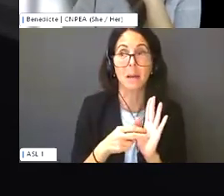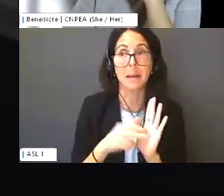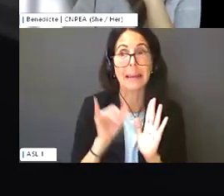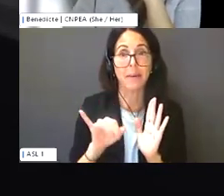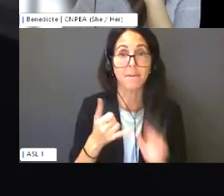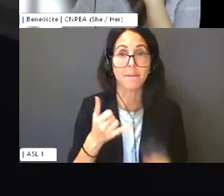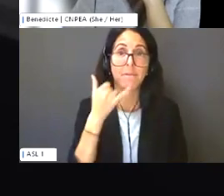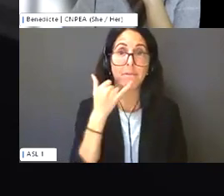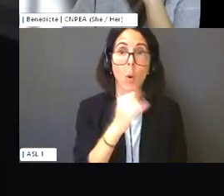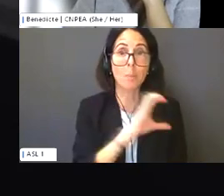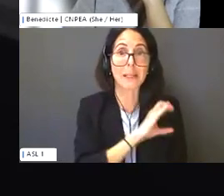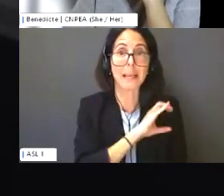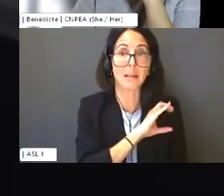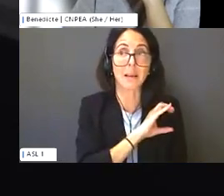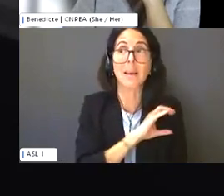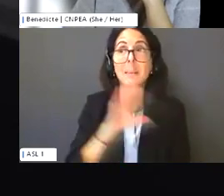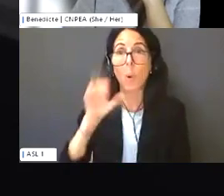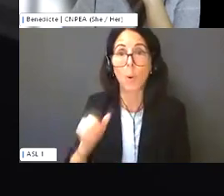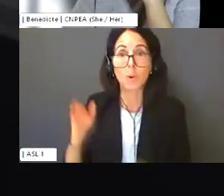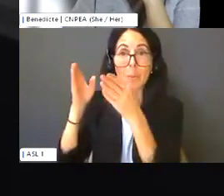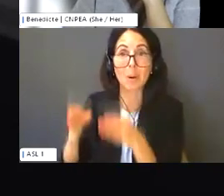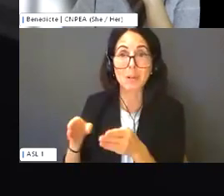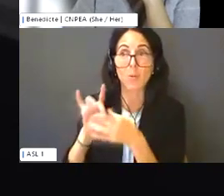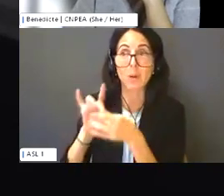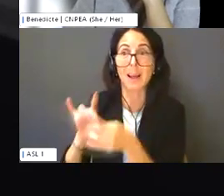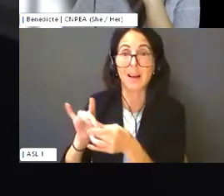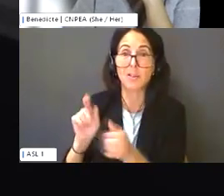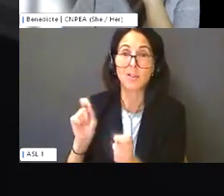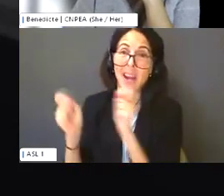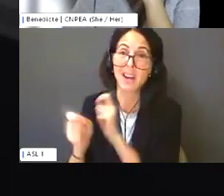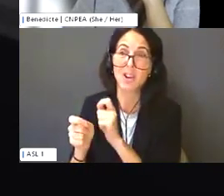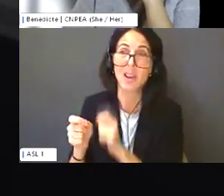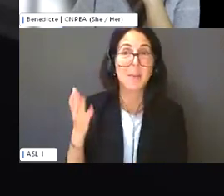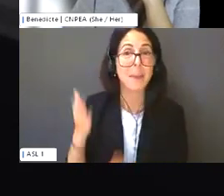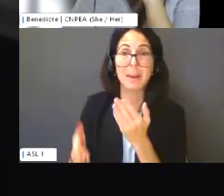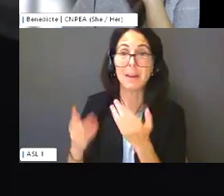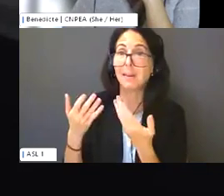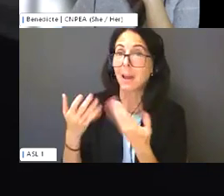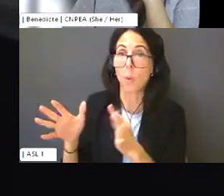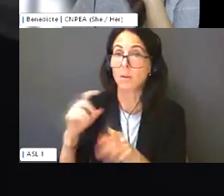your relationship to the older adult, and it may not be what they want.